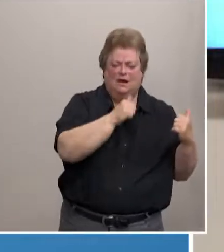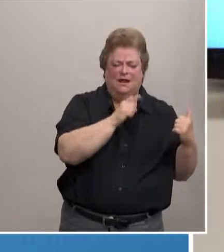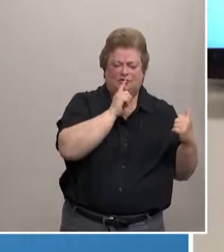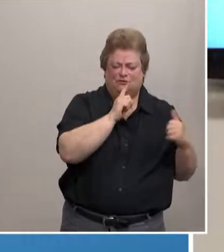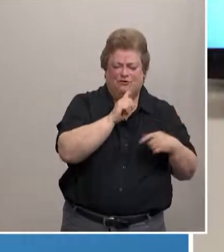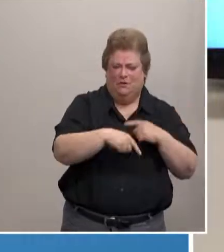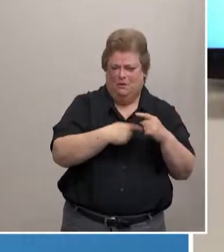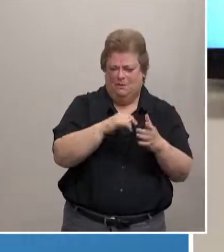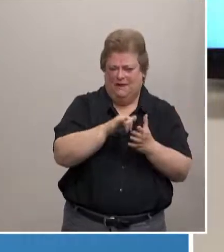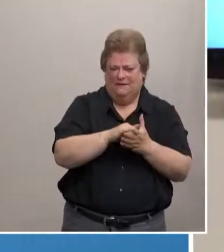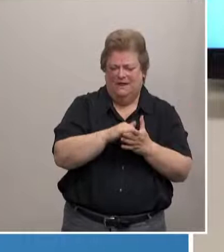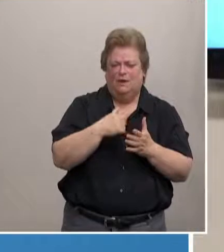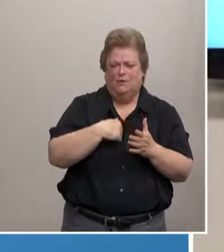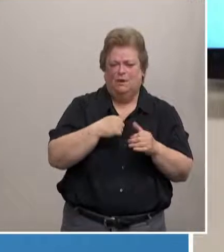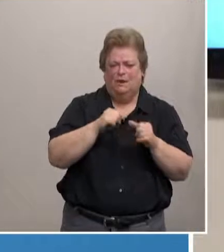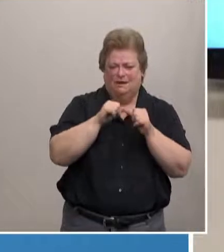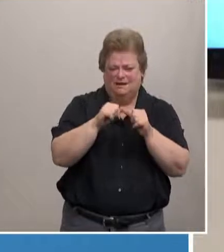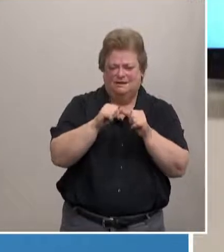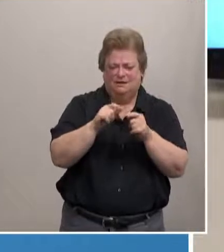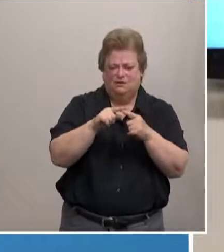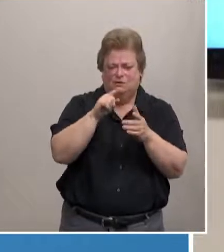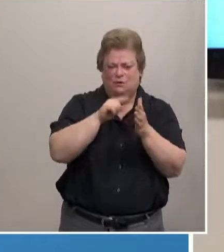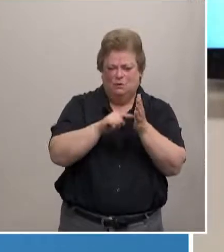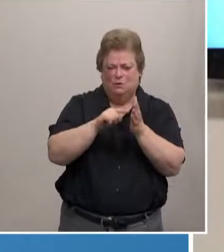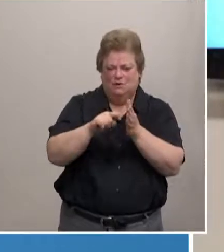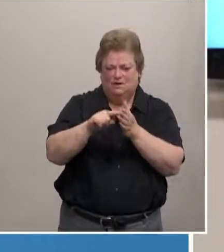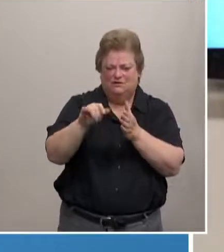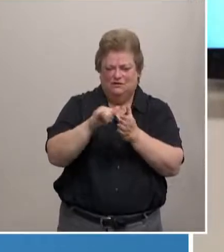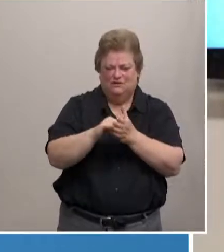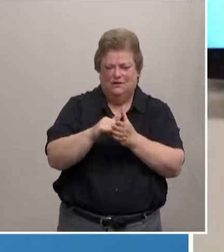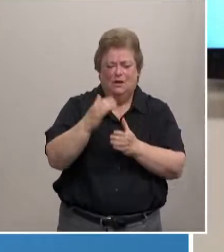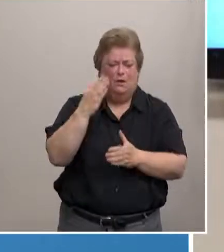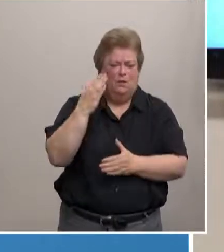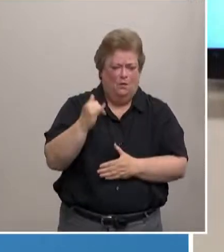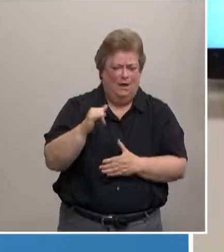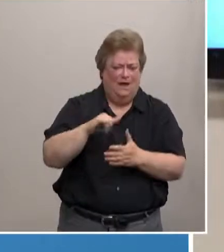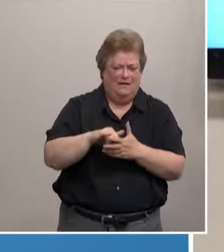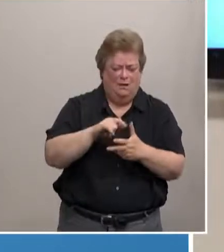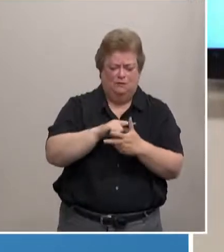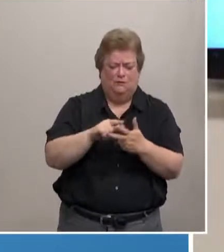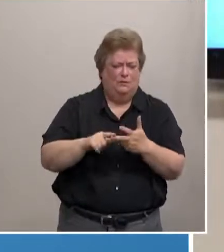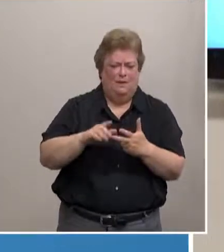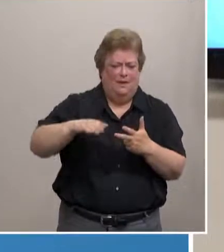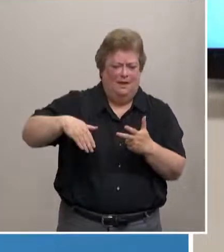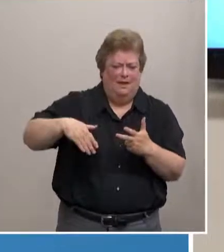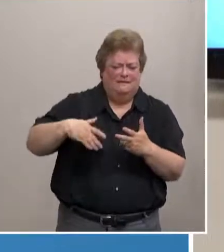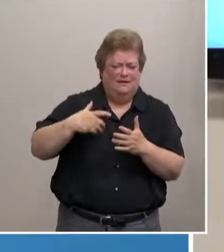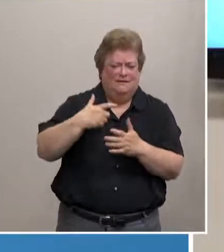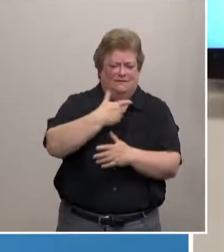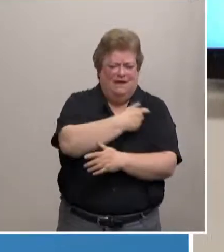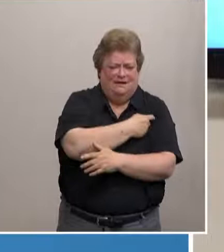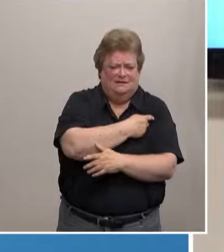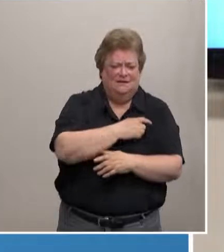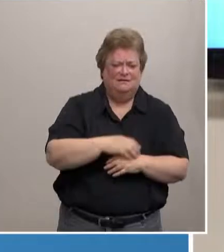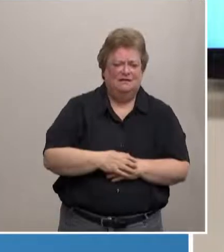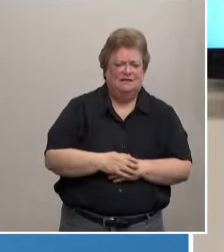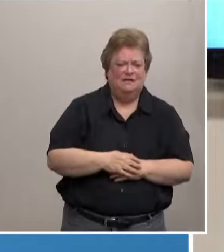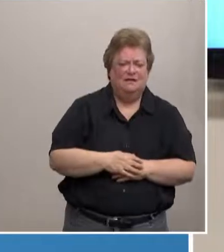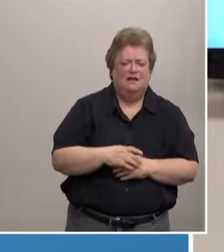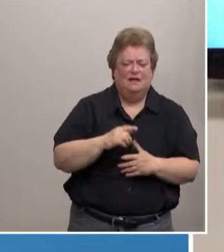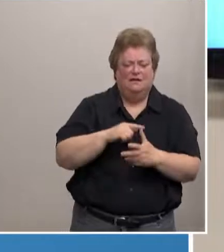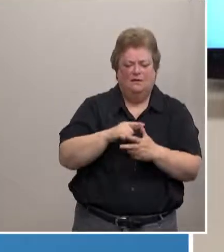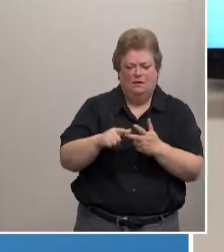we're continuing to research that to see why they weren't vaccinated, because if you remember, even for